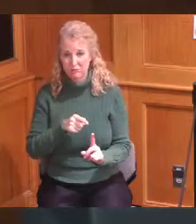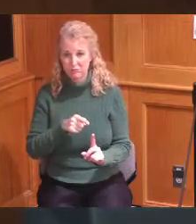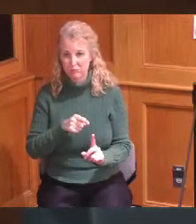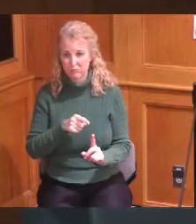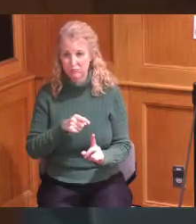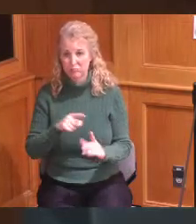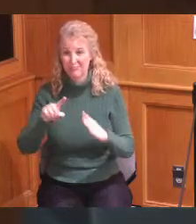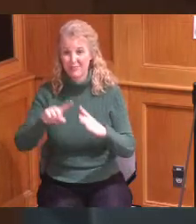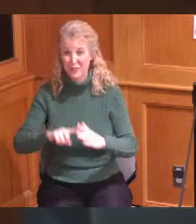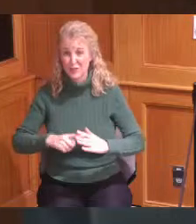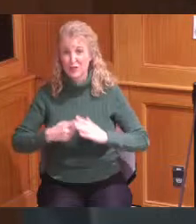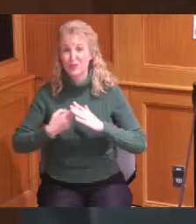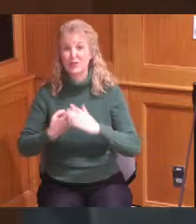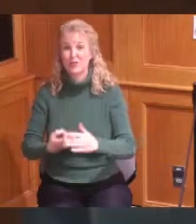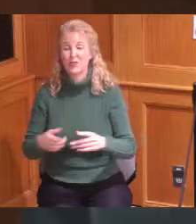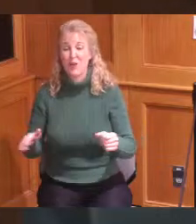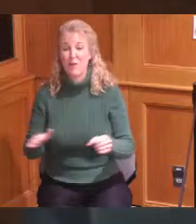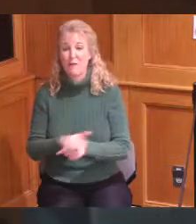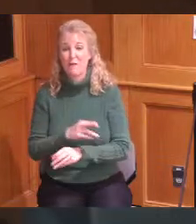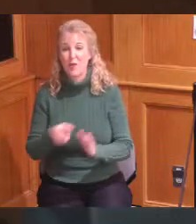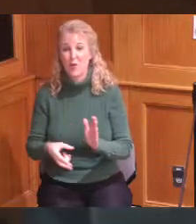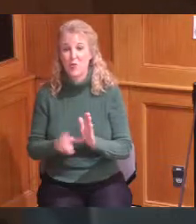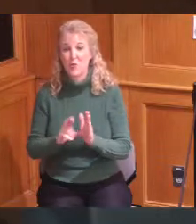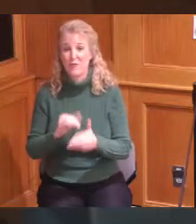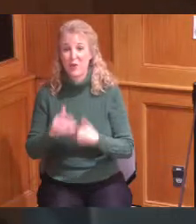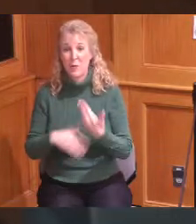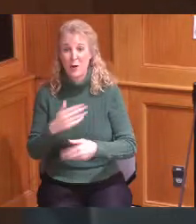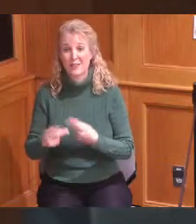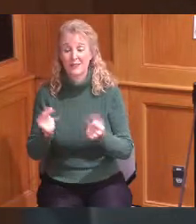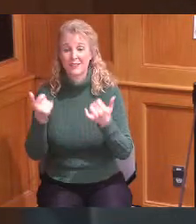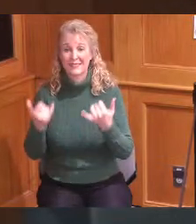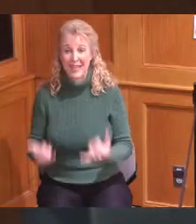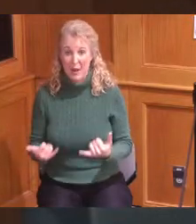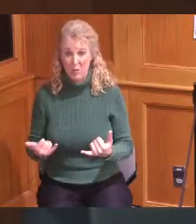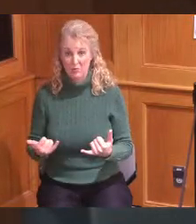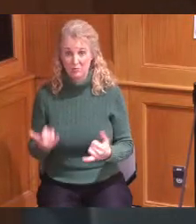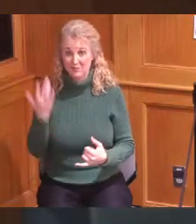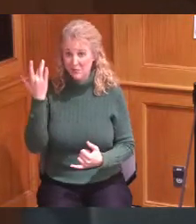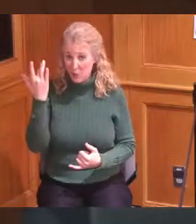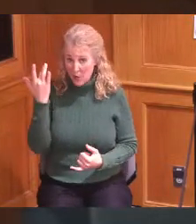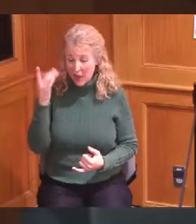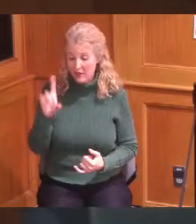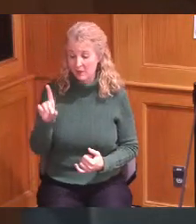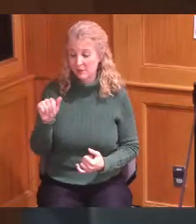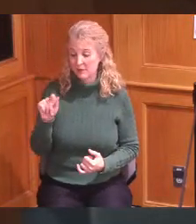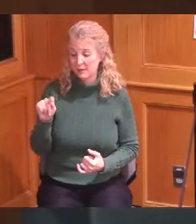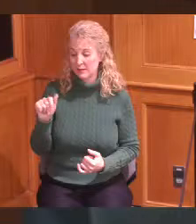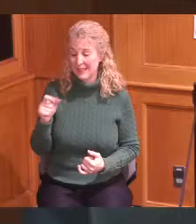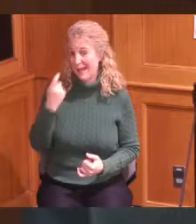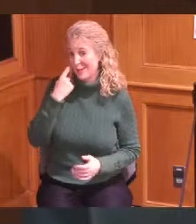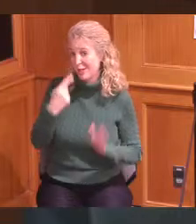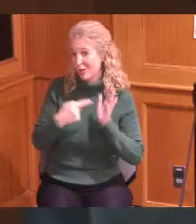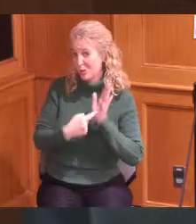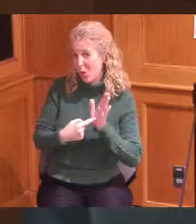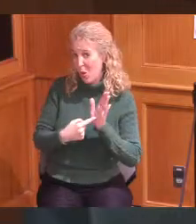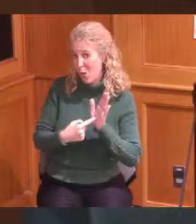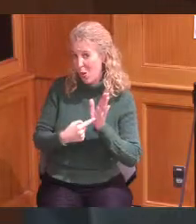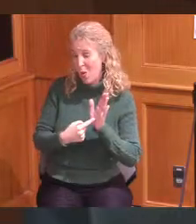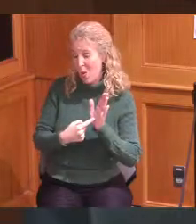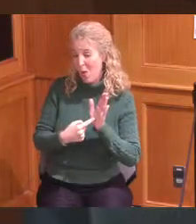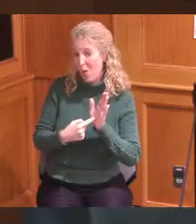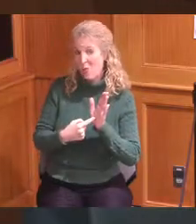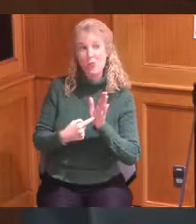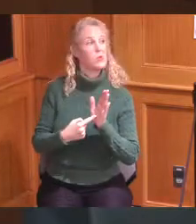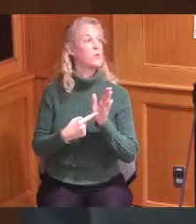to initiate the full review process immediately. Those numbers that we just showed, that were just showed on the